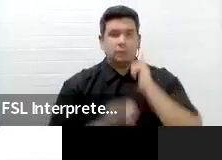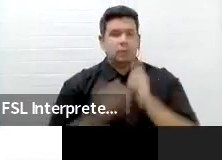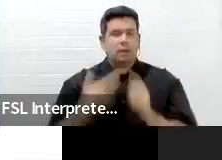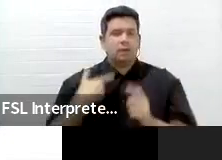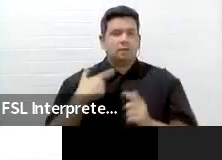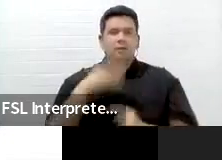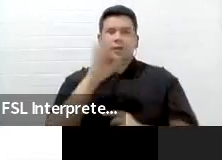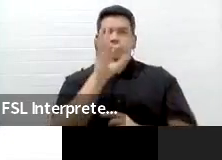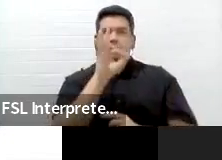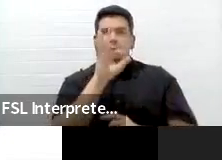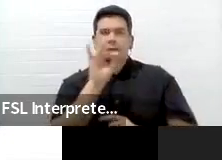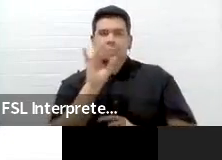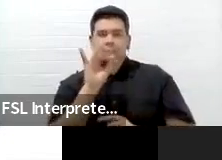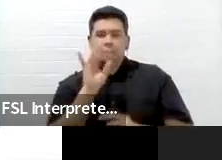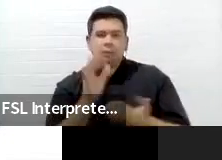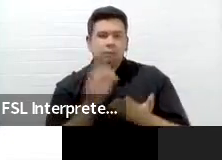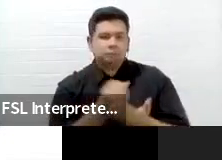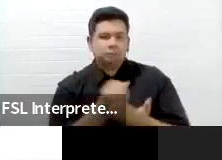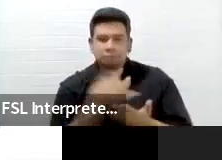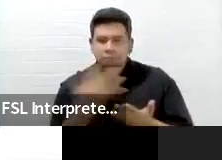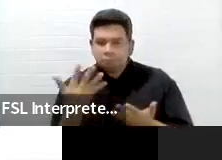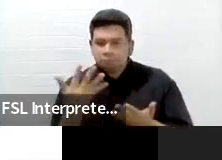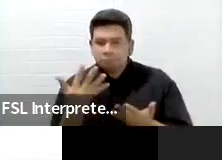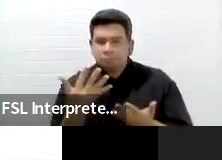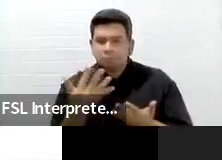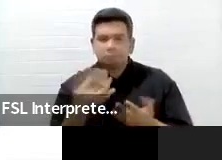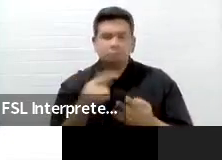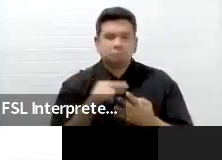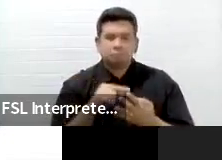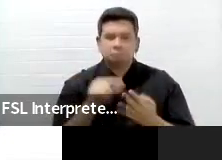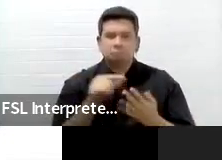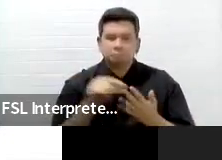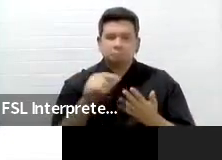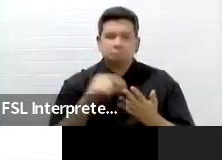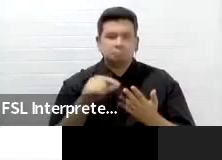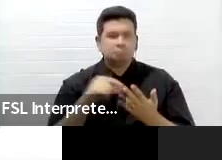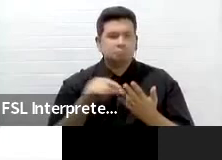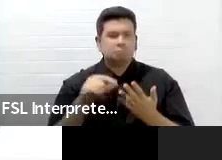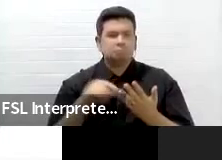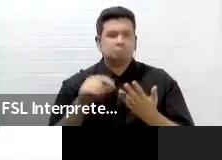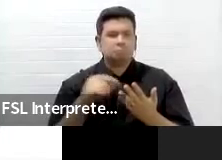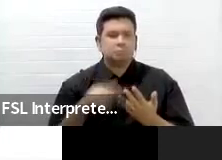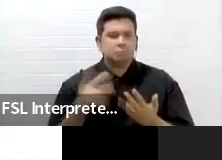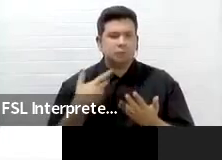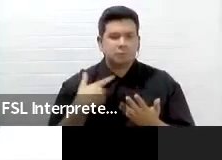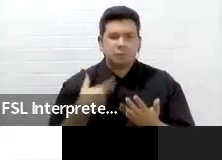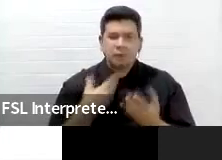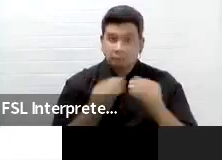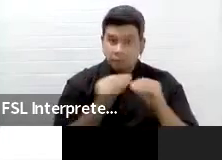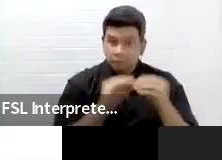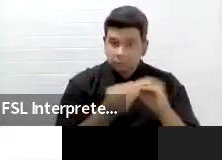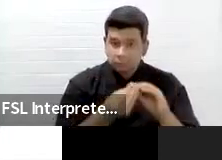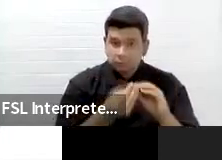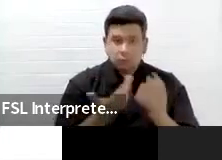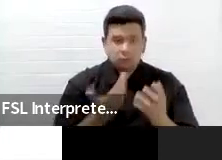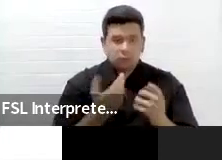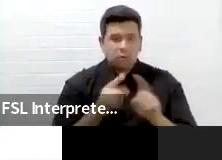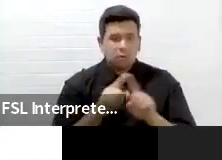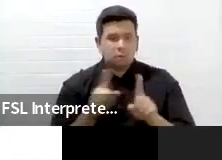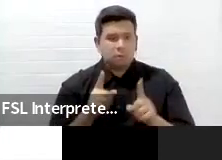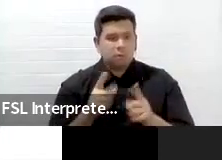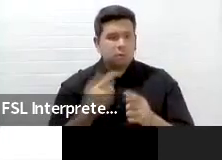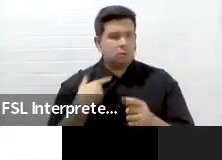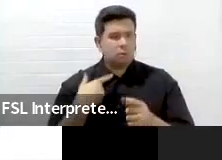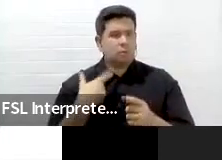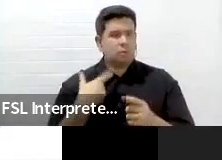an essay, because the census back then were actually composed not only of figures but also of scientific papers and